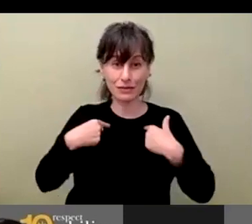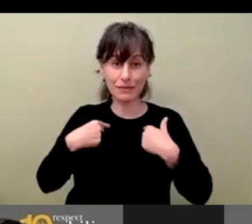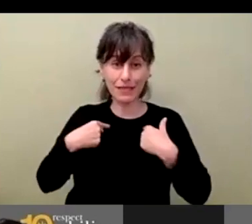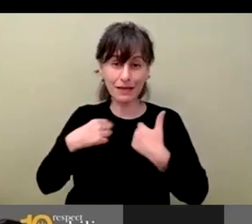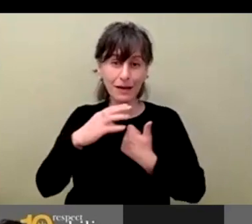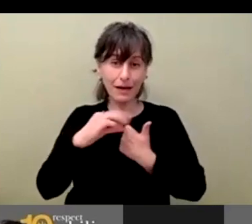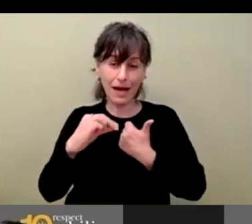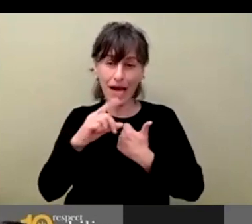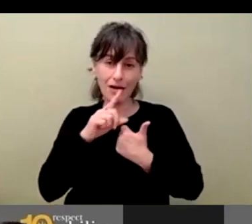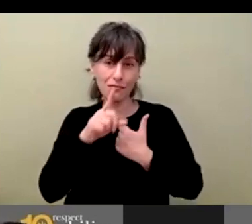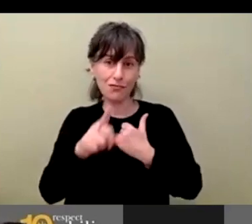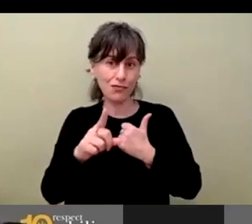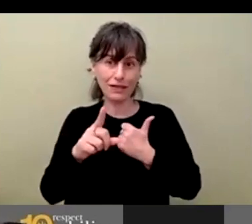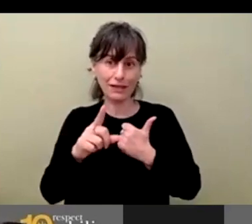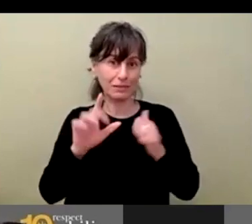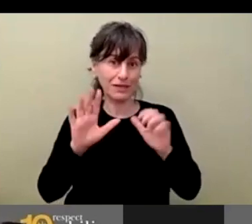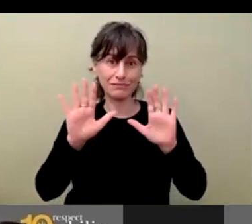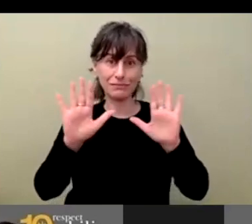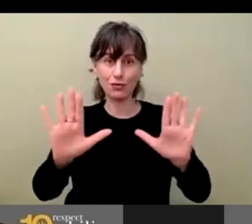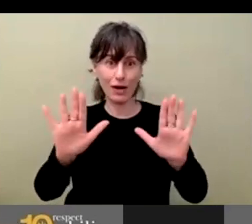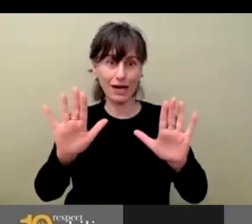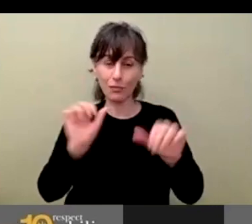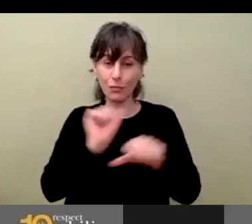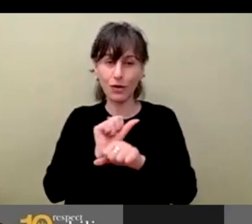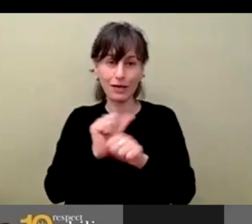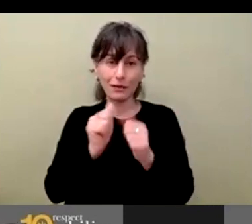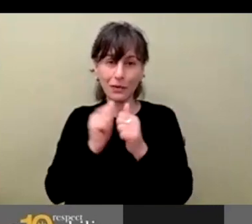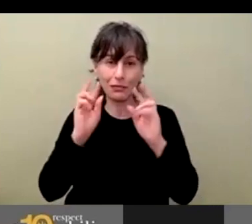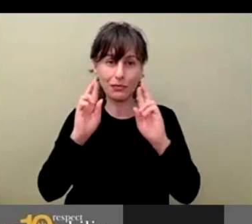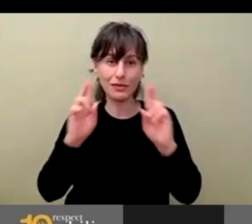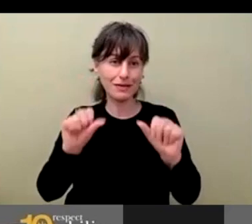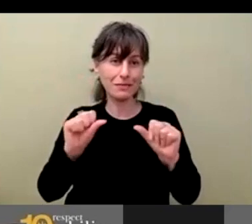really great ride at Respectability thus far.